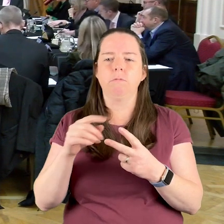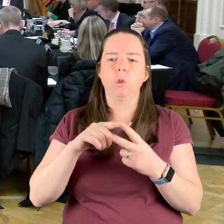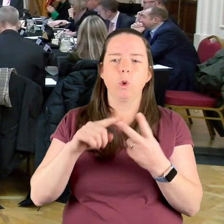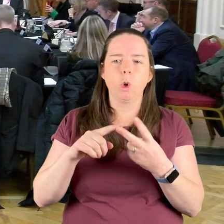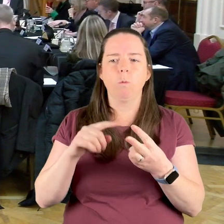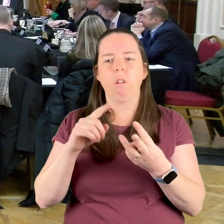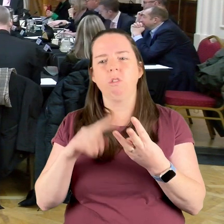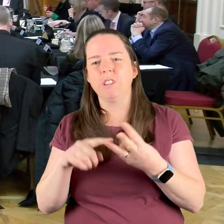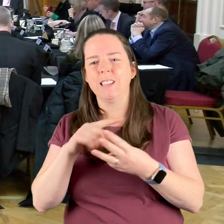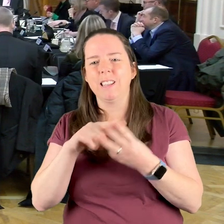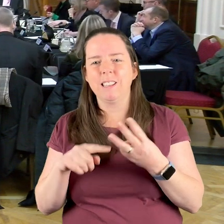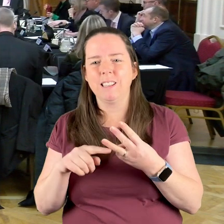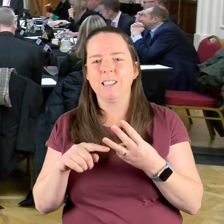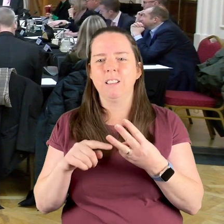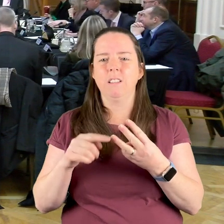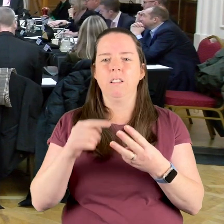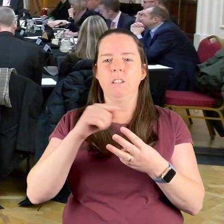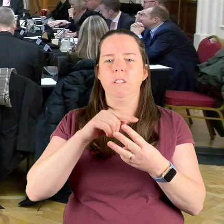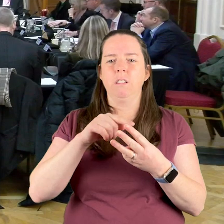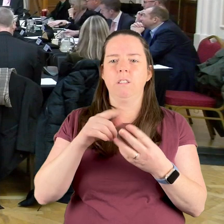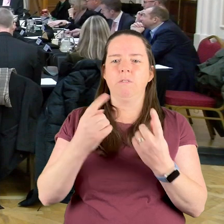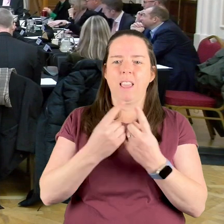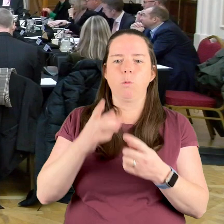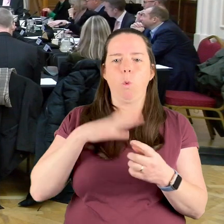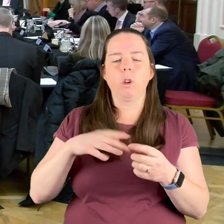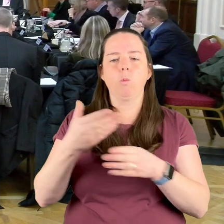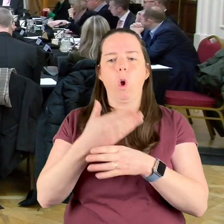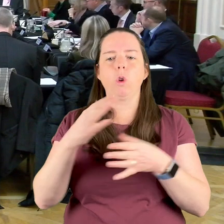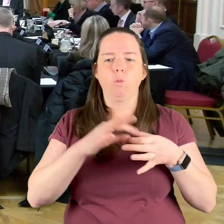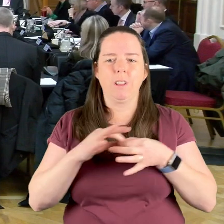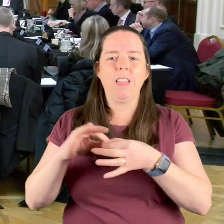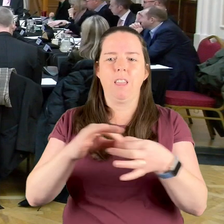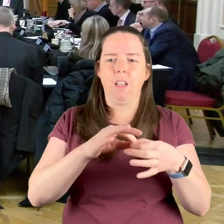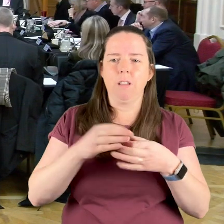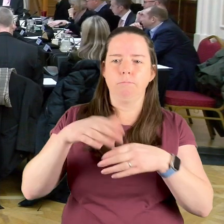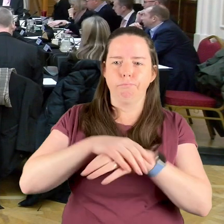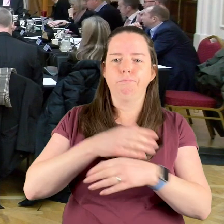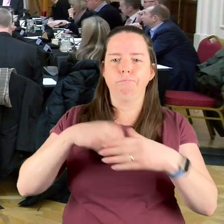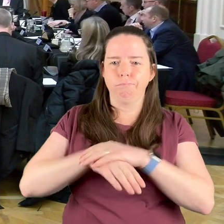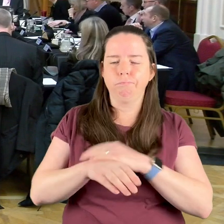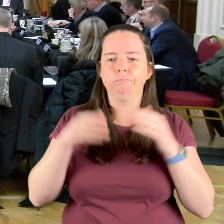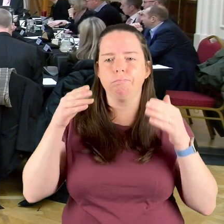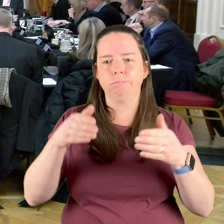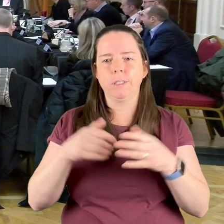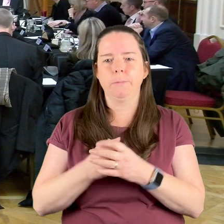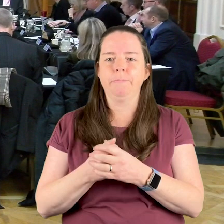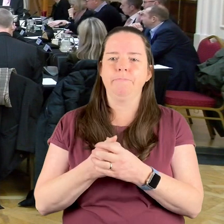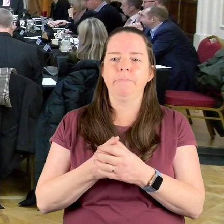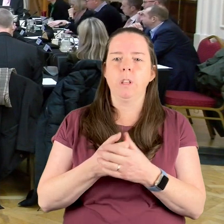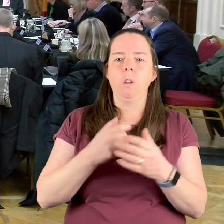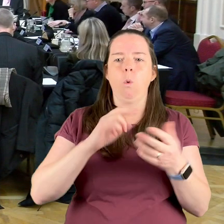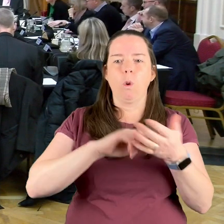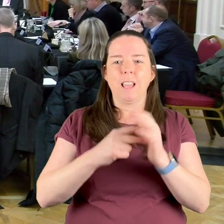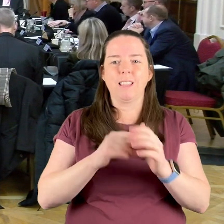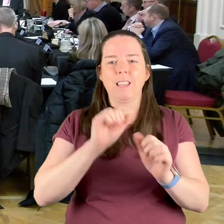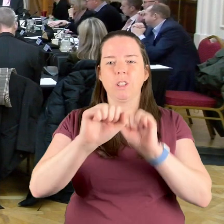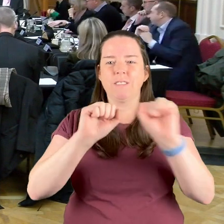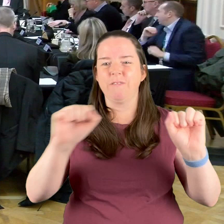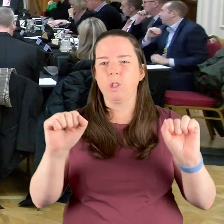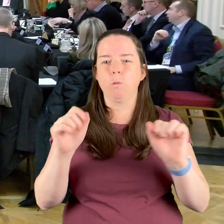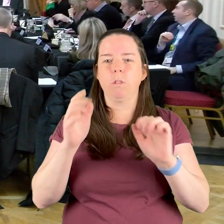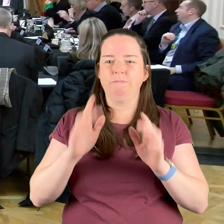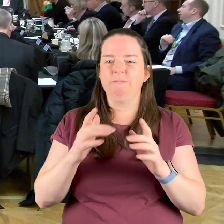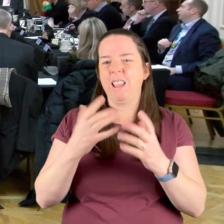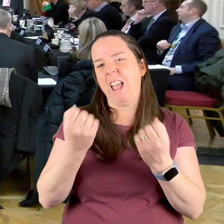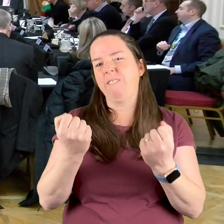and probably be able to then pick two or three things that we want to work together as a system. Obviously, individual organization, we have things that they want to work on.